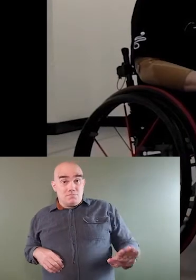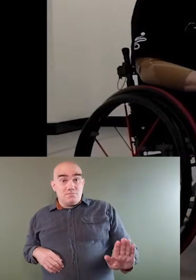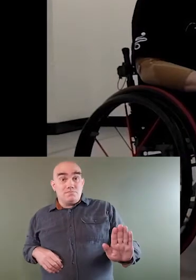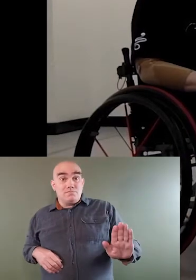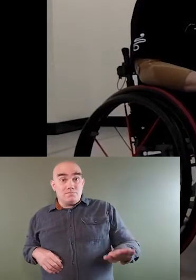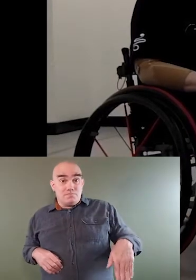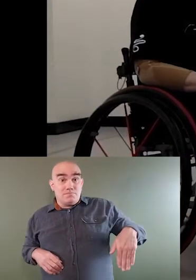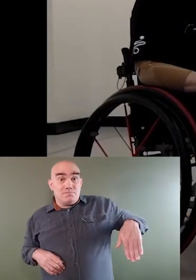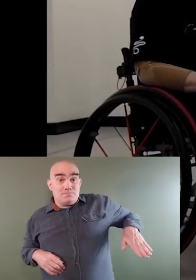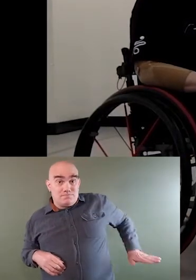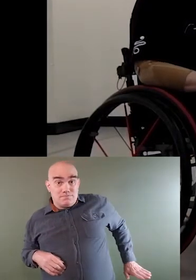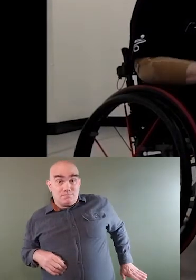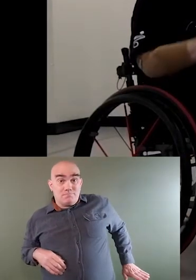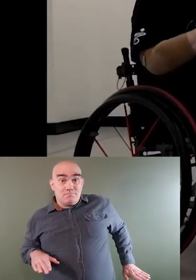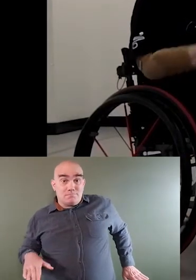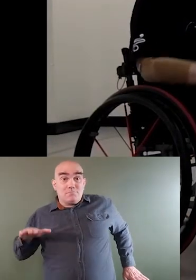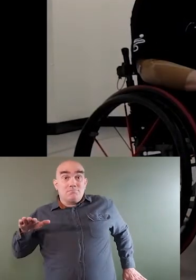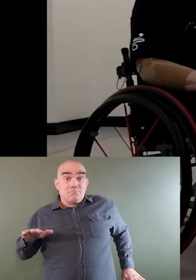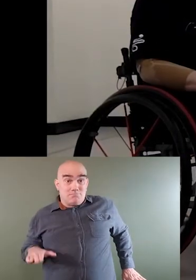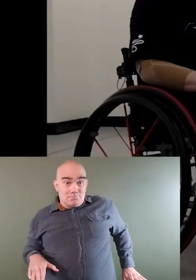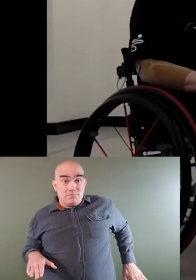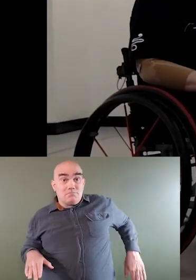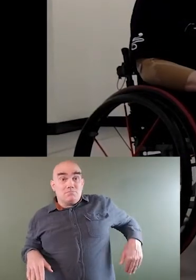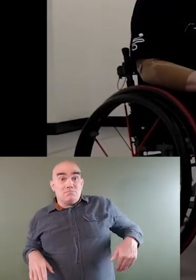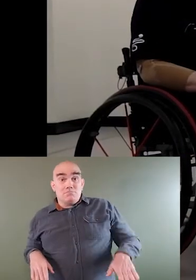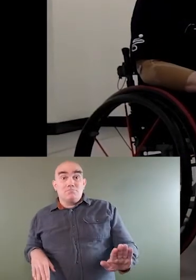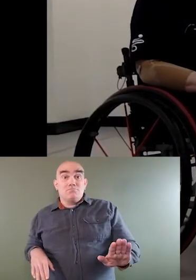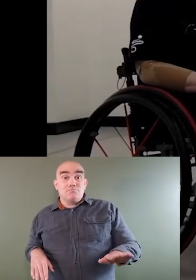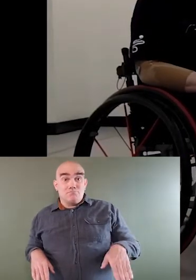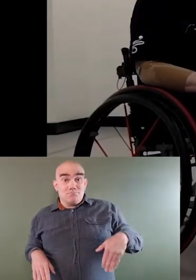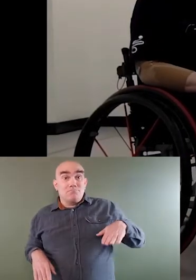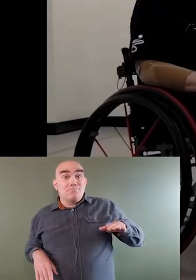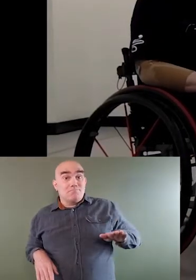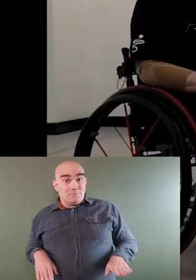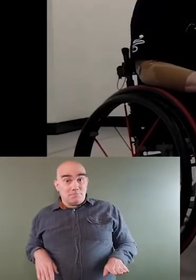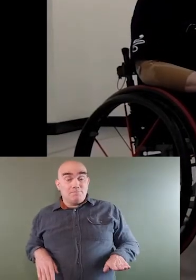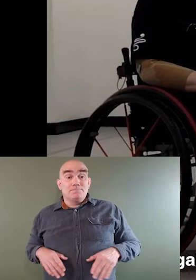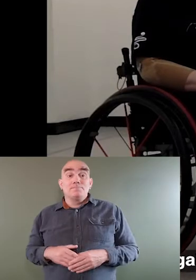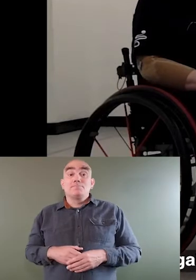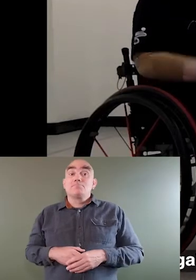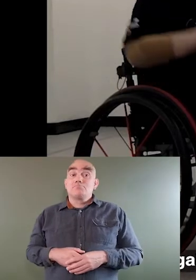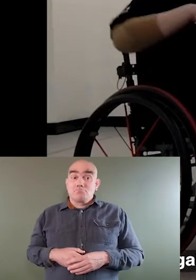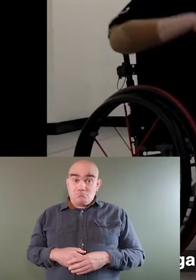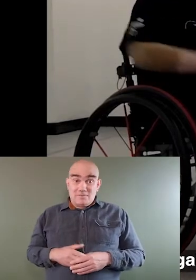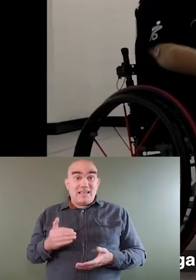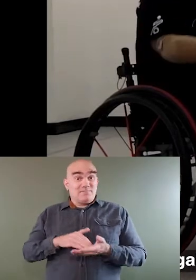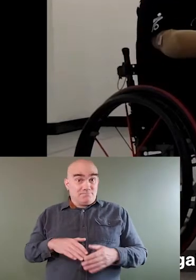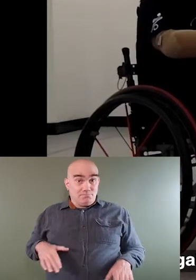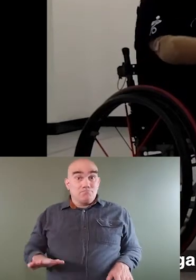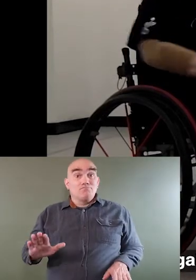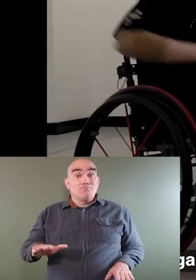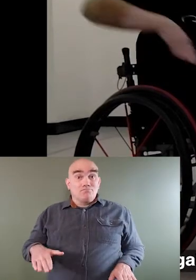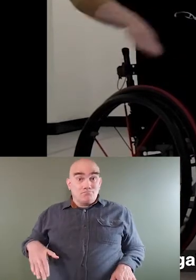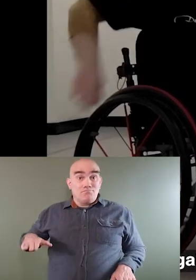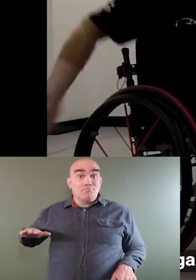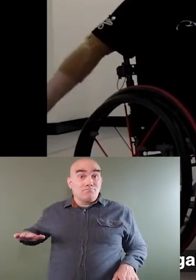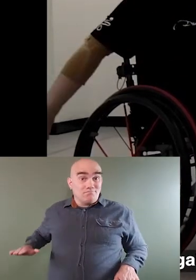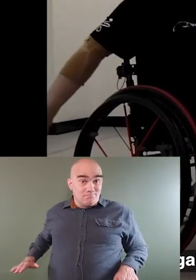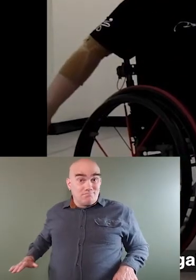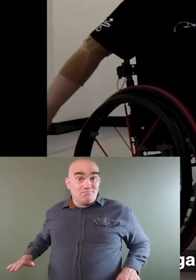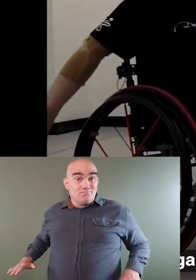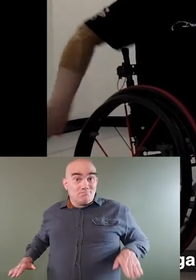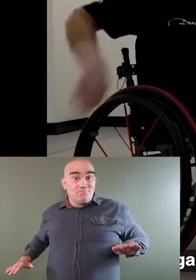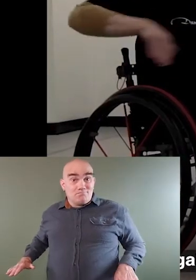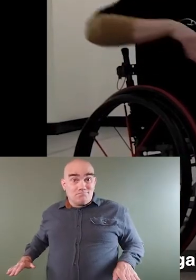side. Shuffle, ball, change. Shuffle, step. Again. Shuffle,